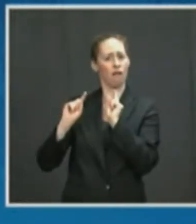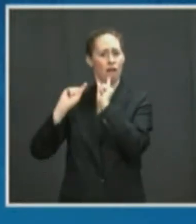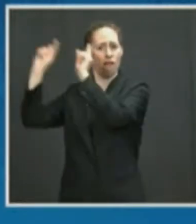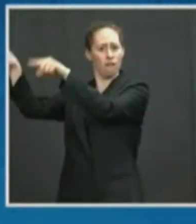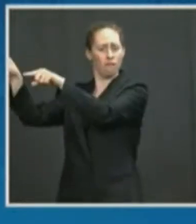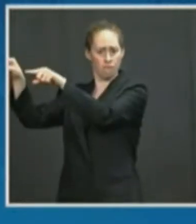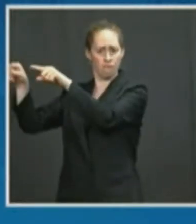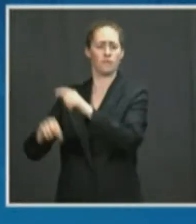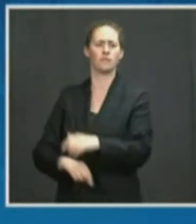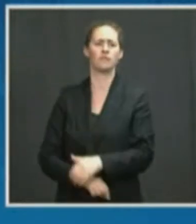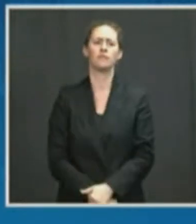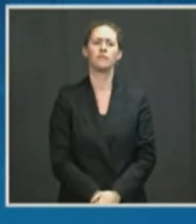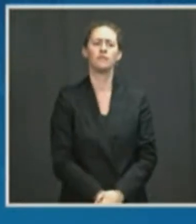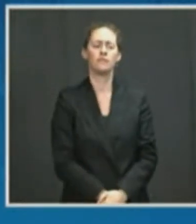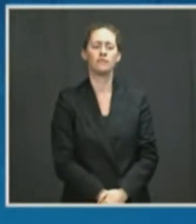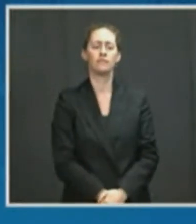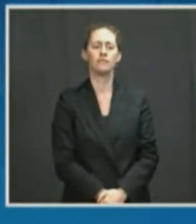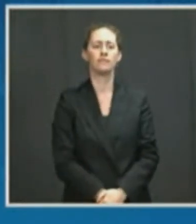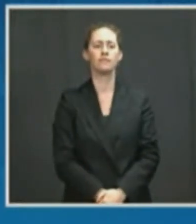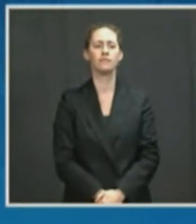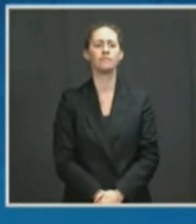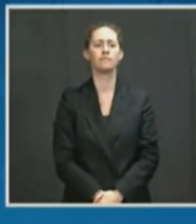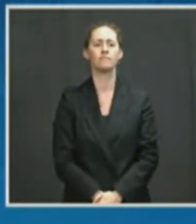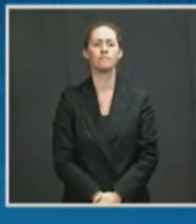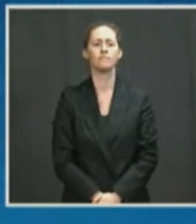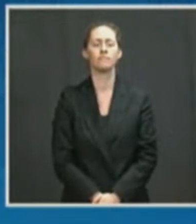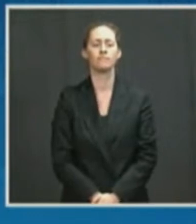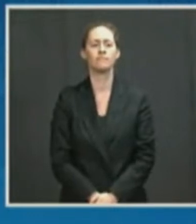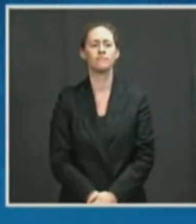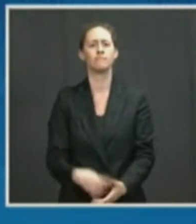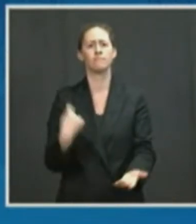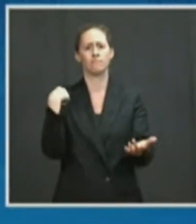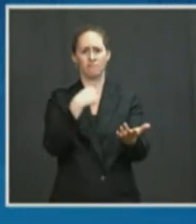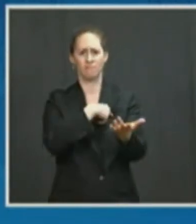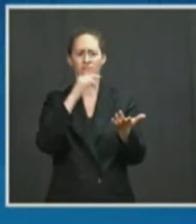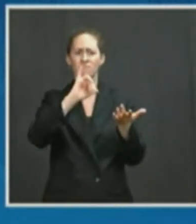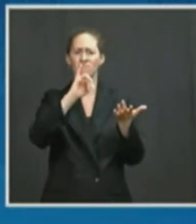States with a returnee center